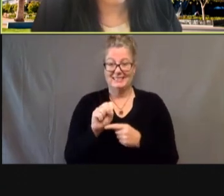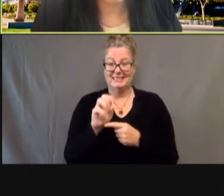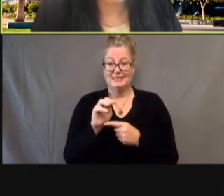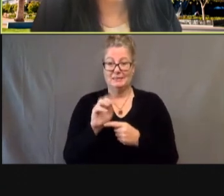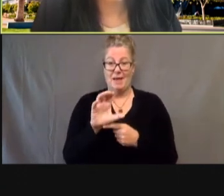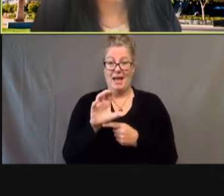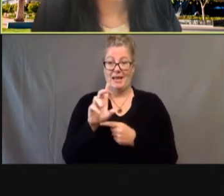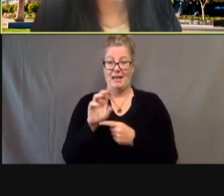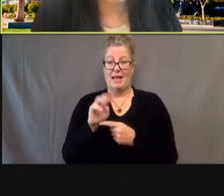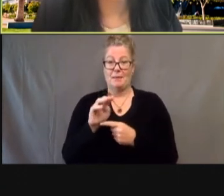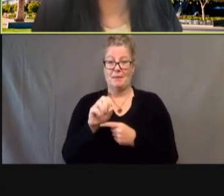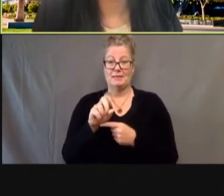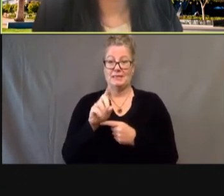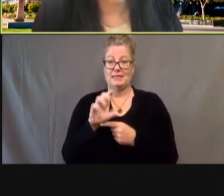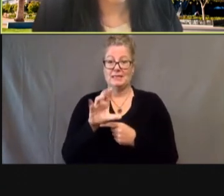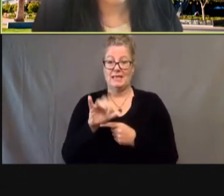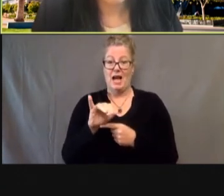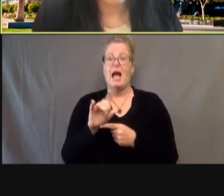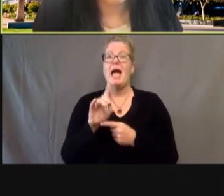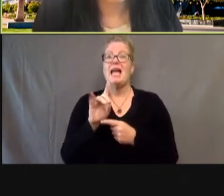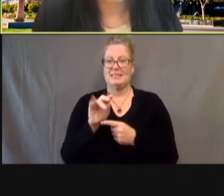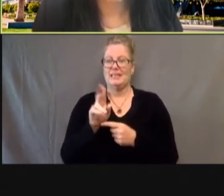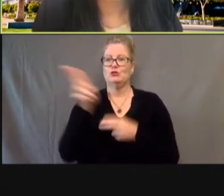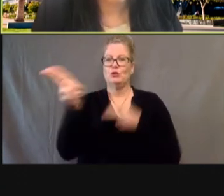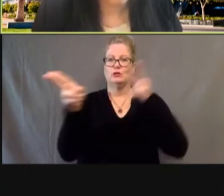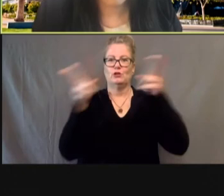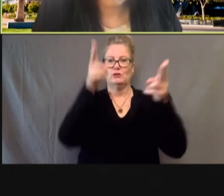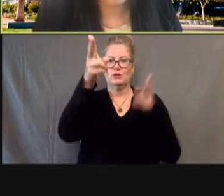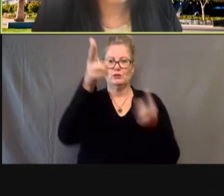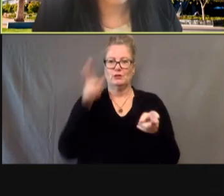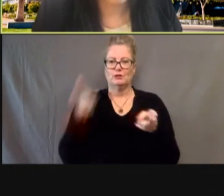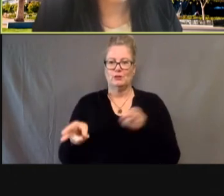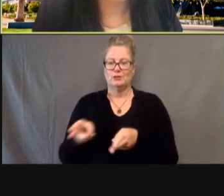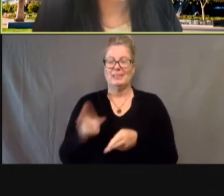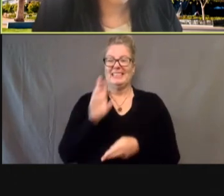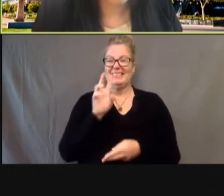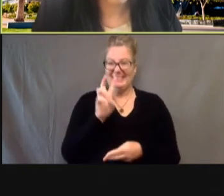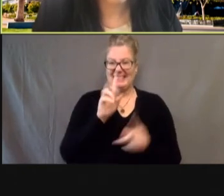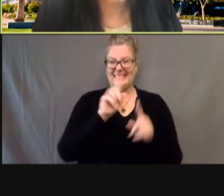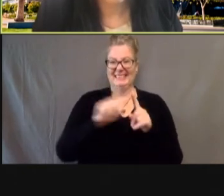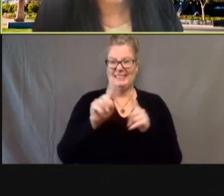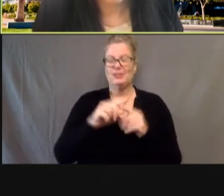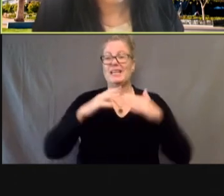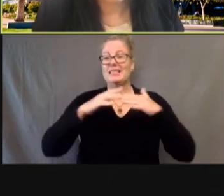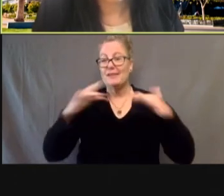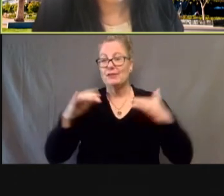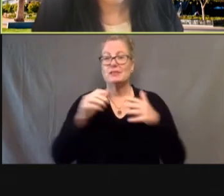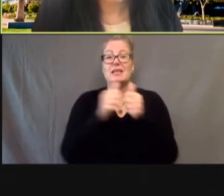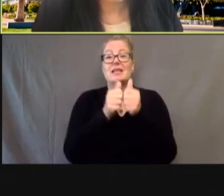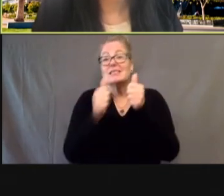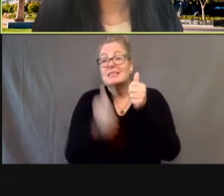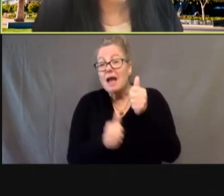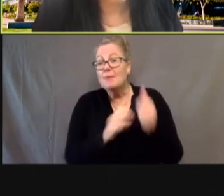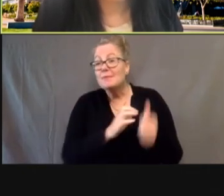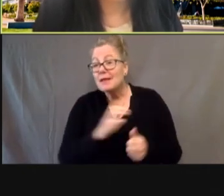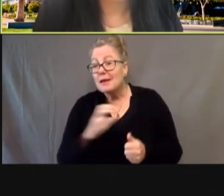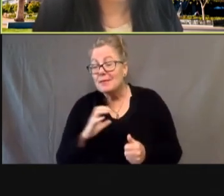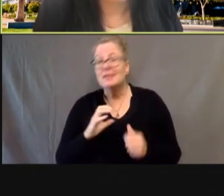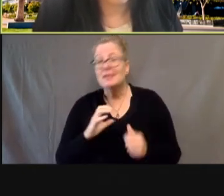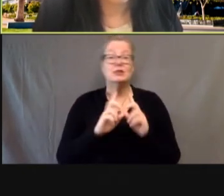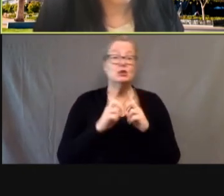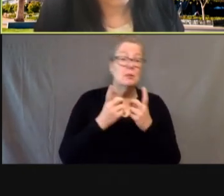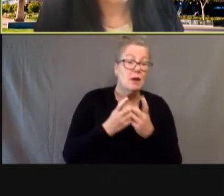integrated itself into six different diversity subcommittees and departments, allowing us to not